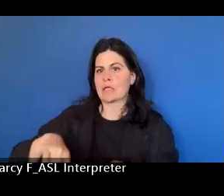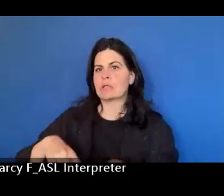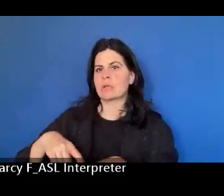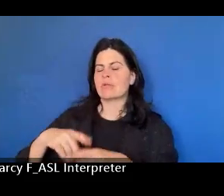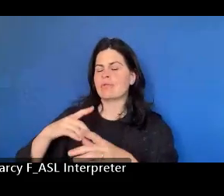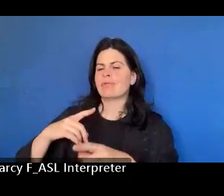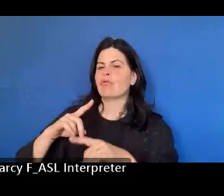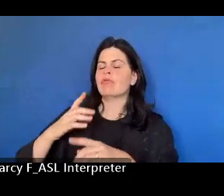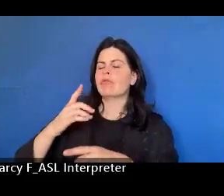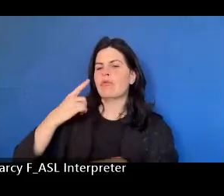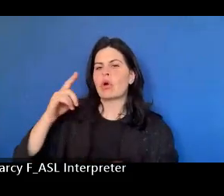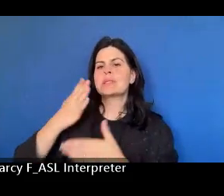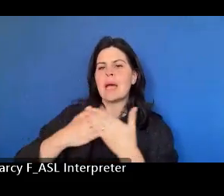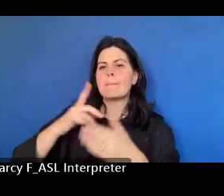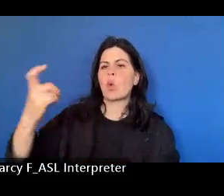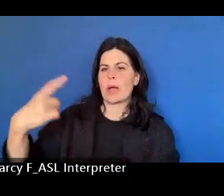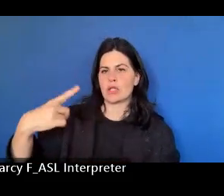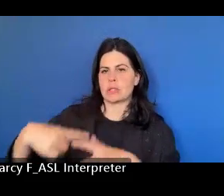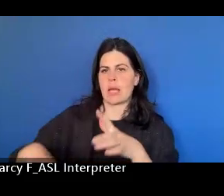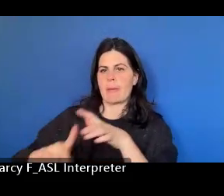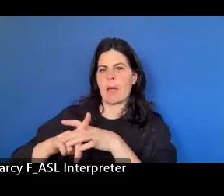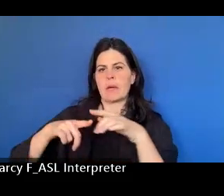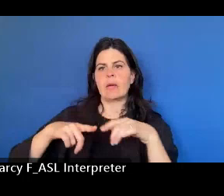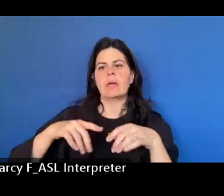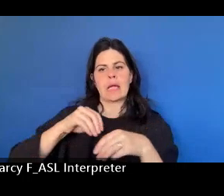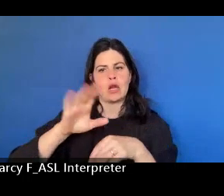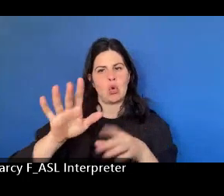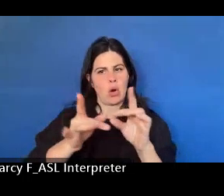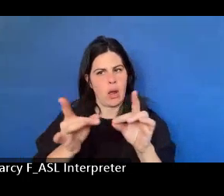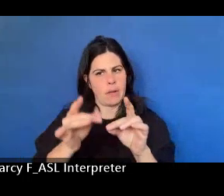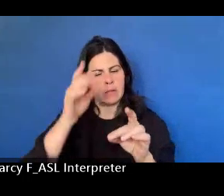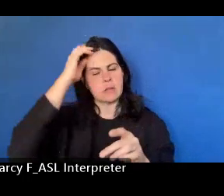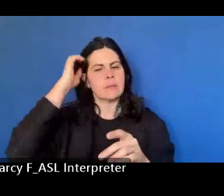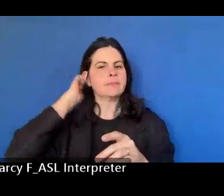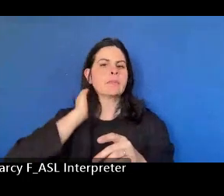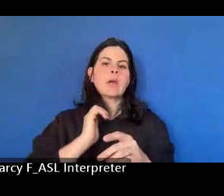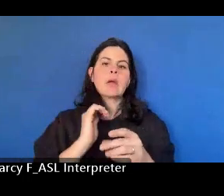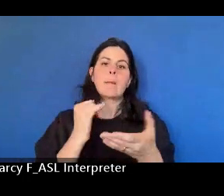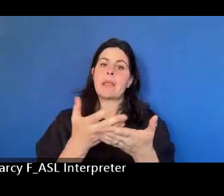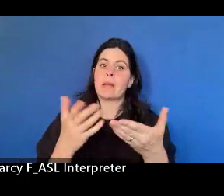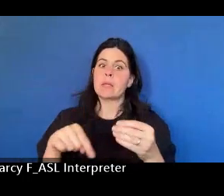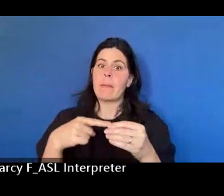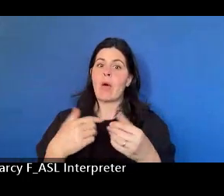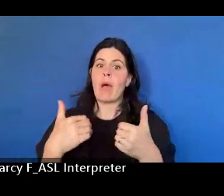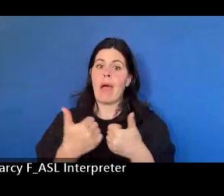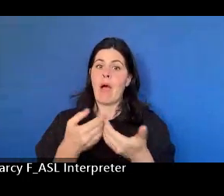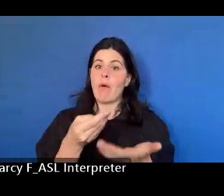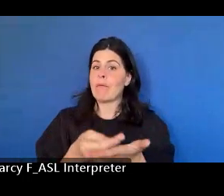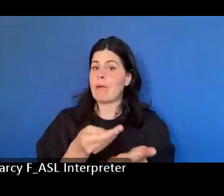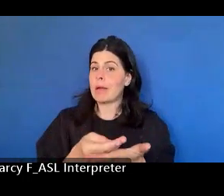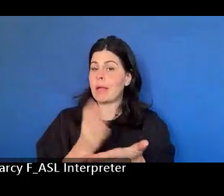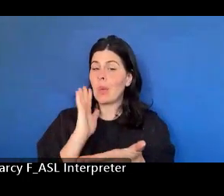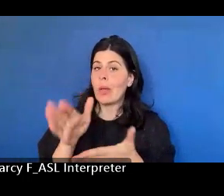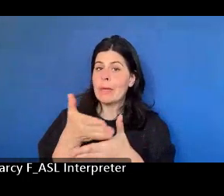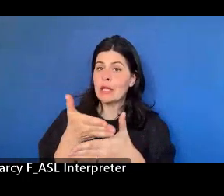comment section here. The items around how funding is going to be shared